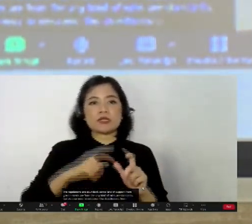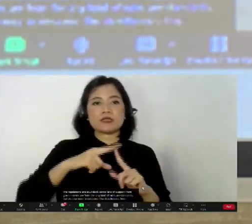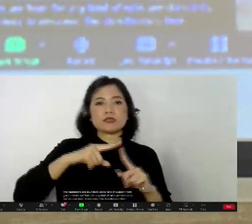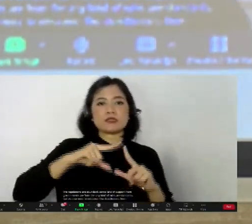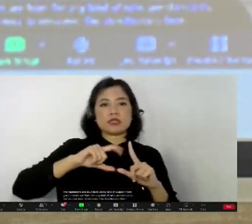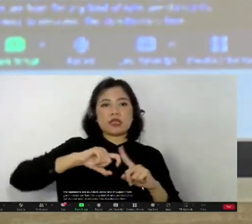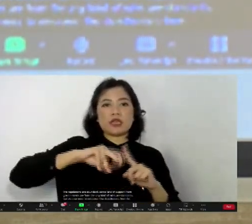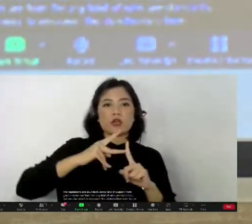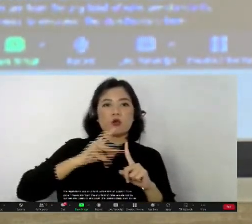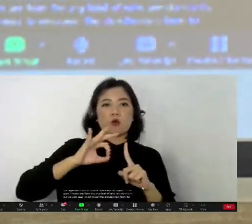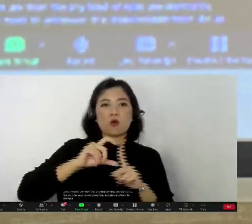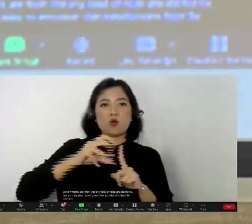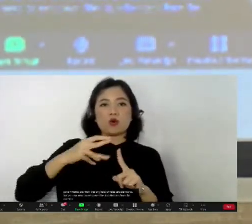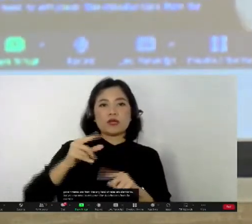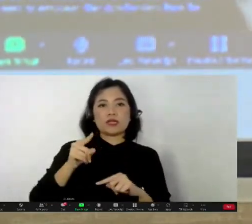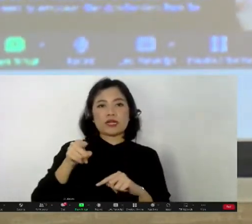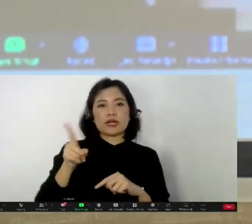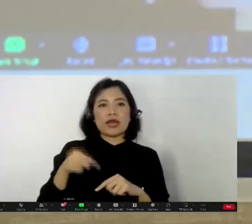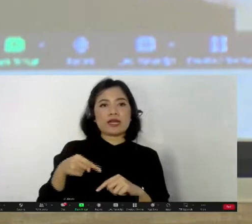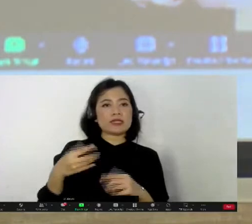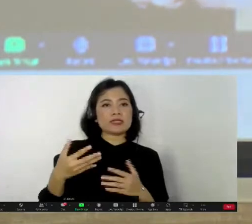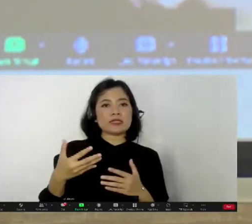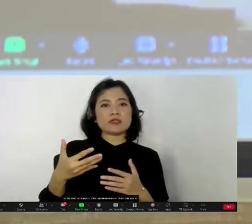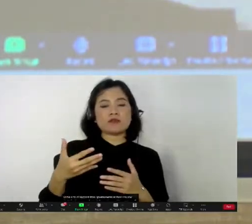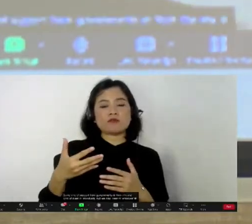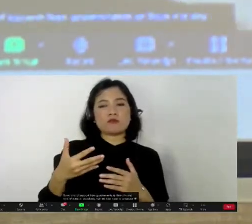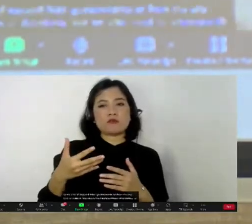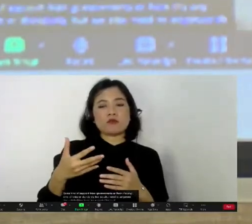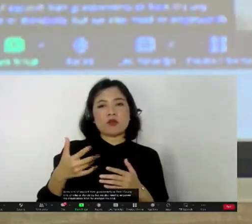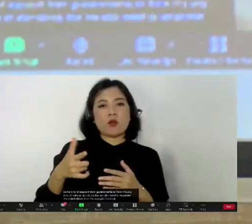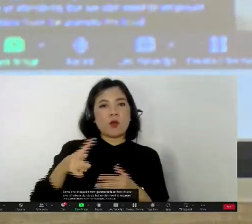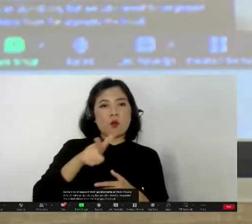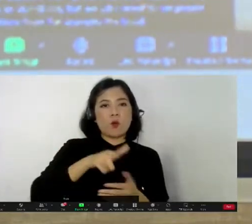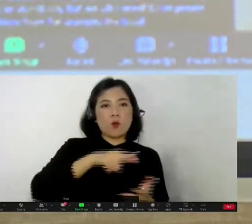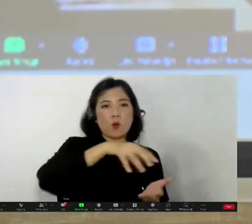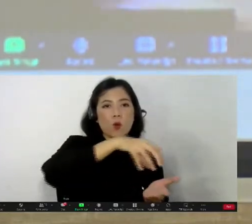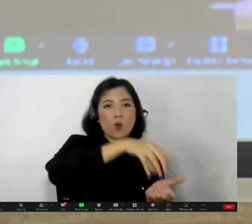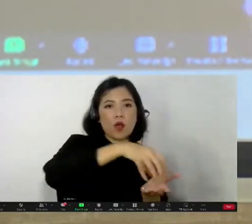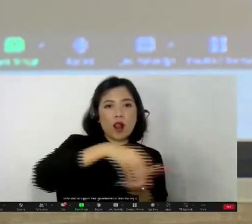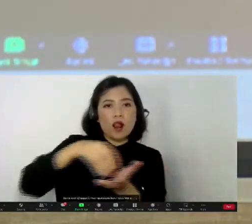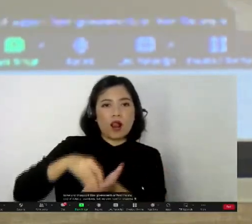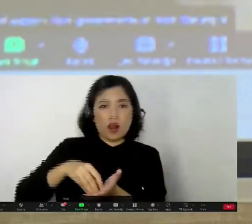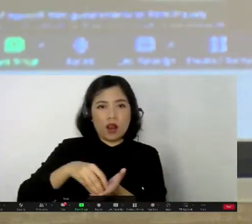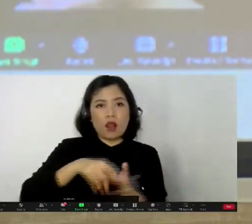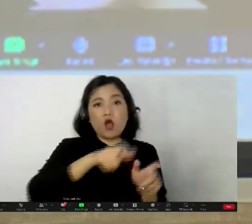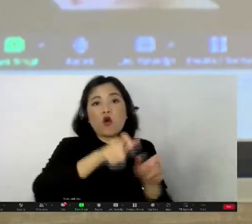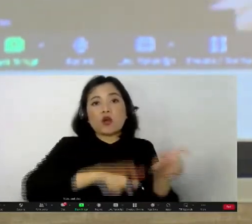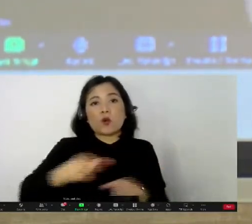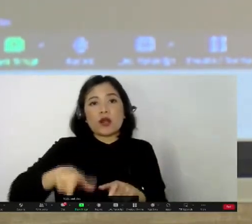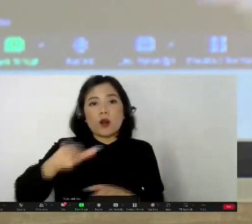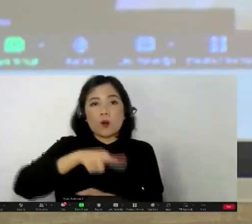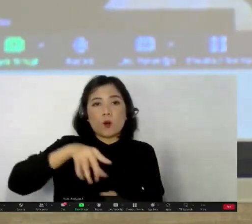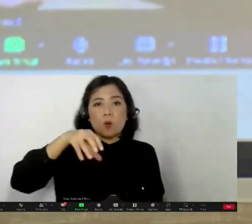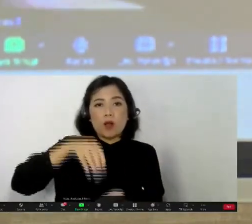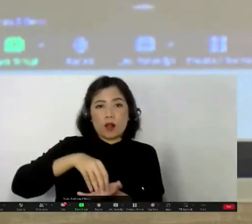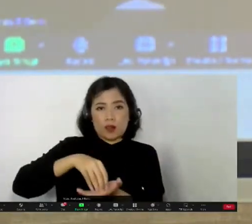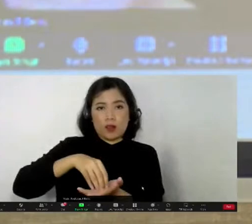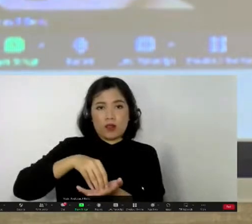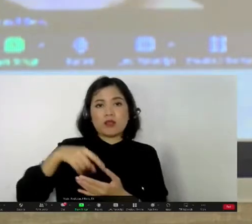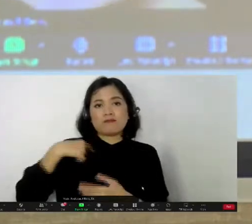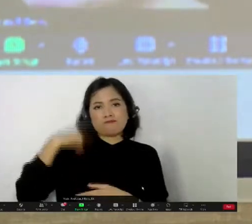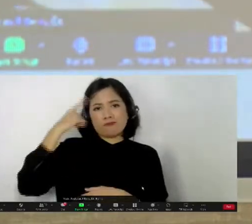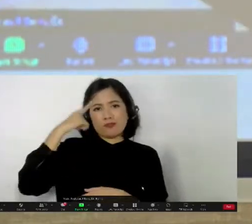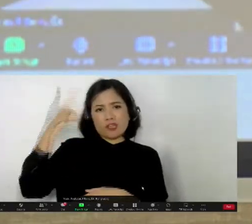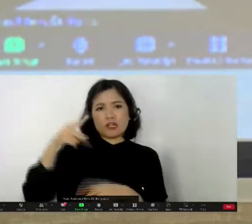for example, the local people, yeah, and also I think Dr.